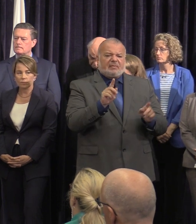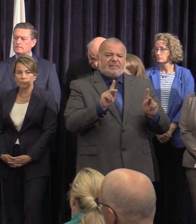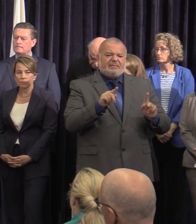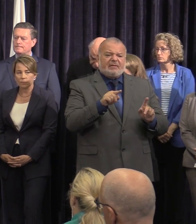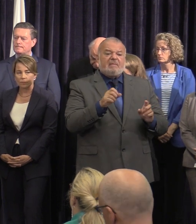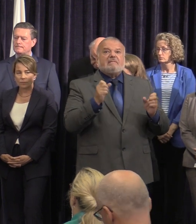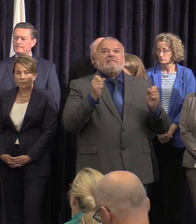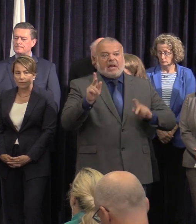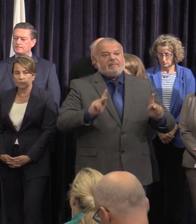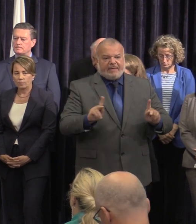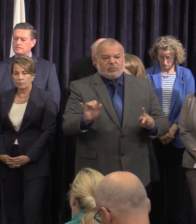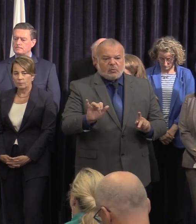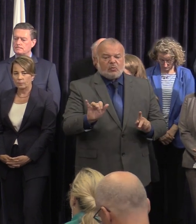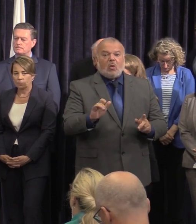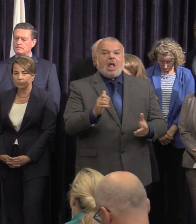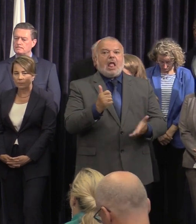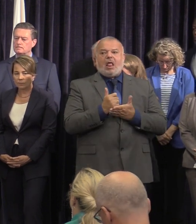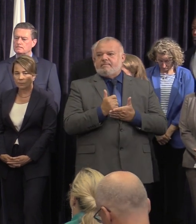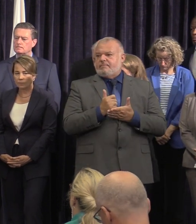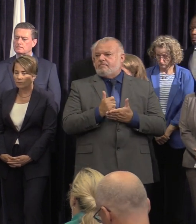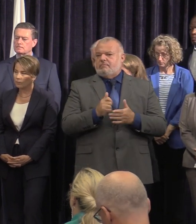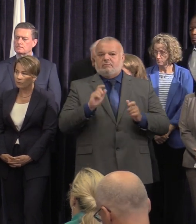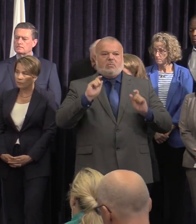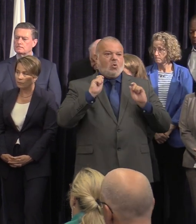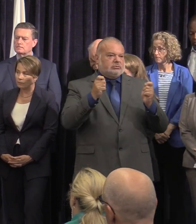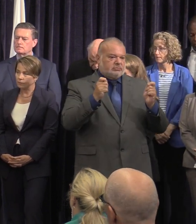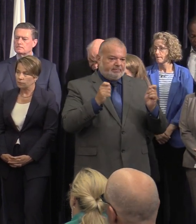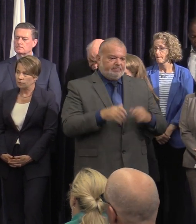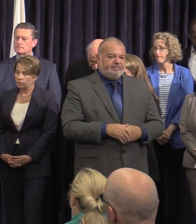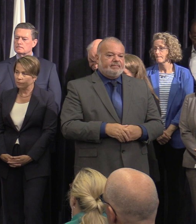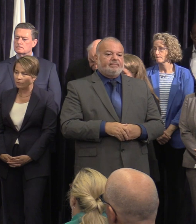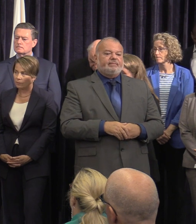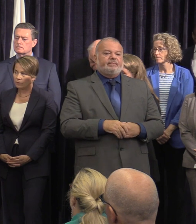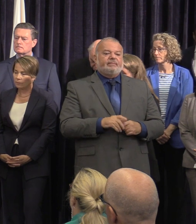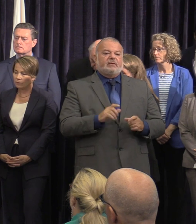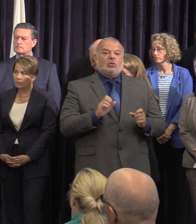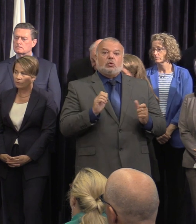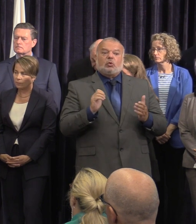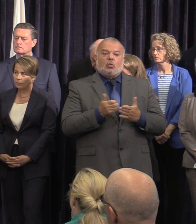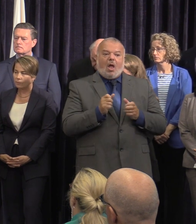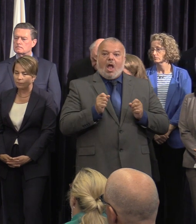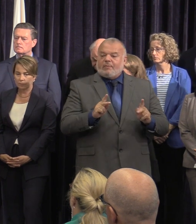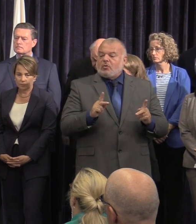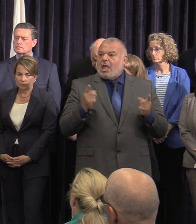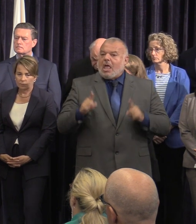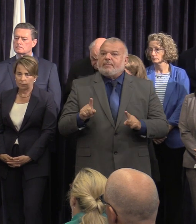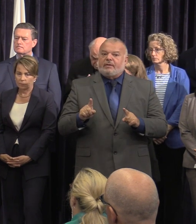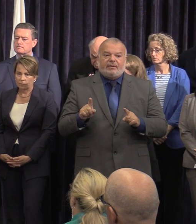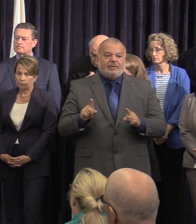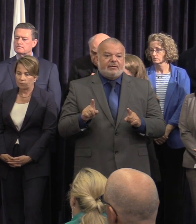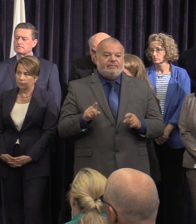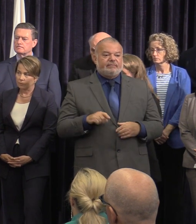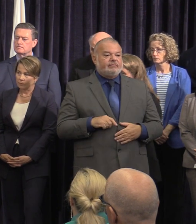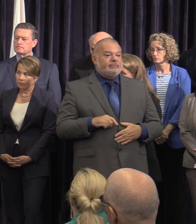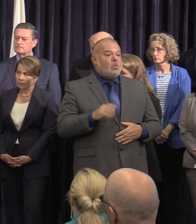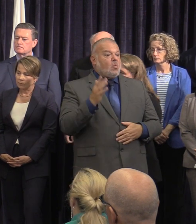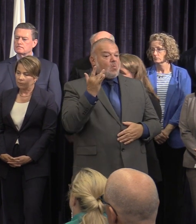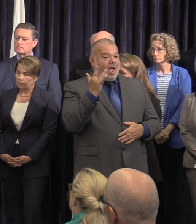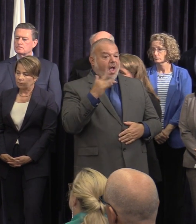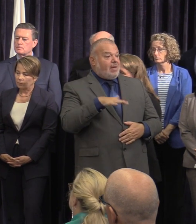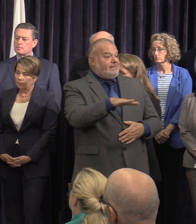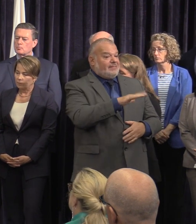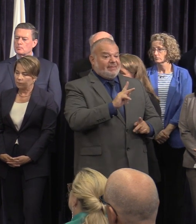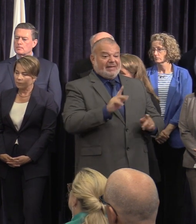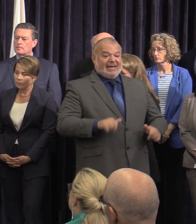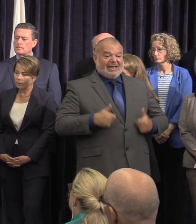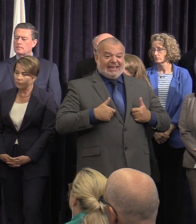others. And our most recent calls have come a new opportunity to recognize the generosity of the people here in the Commonwealth. And today,